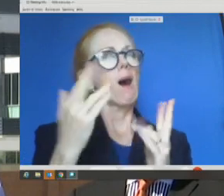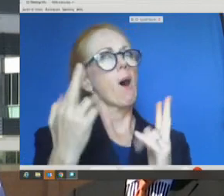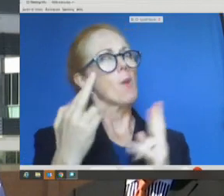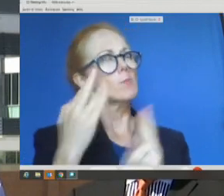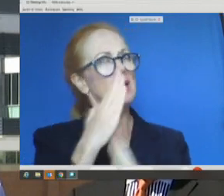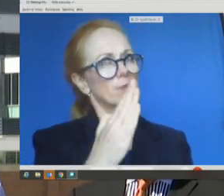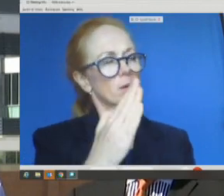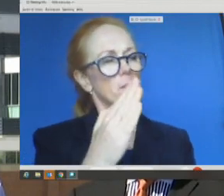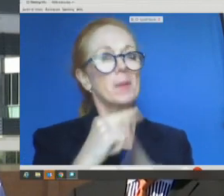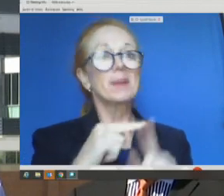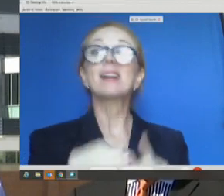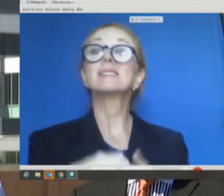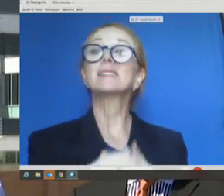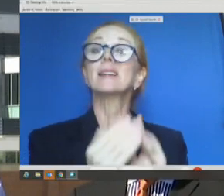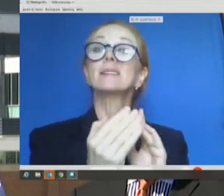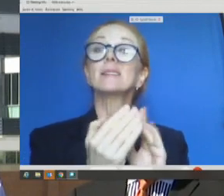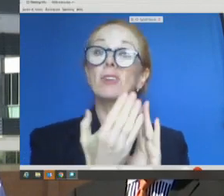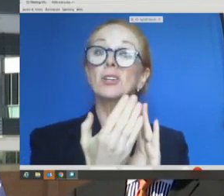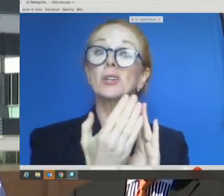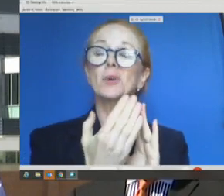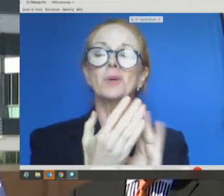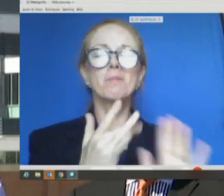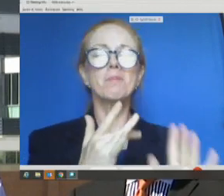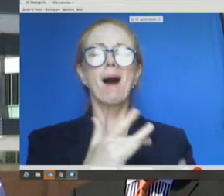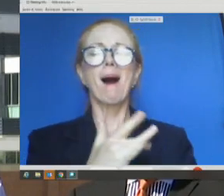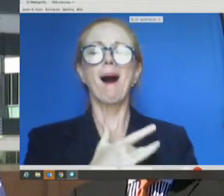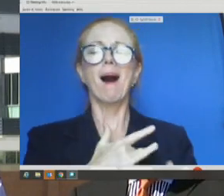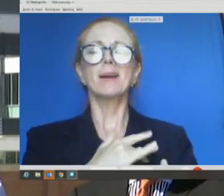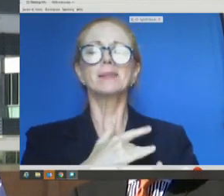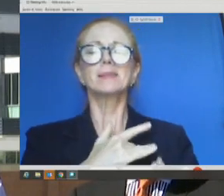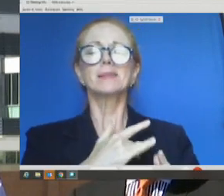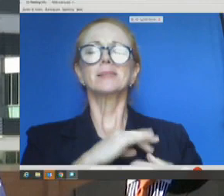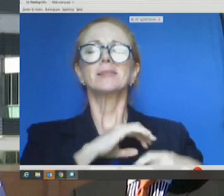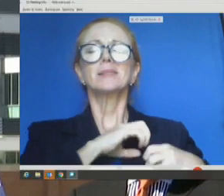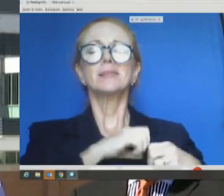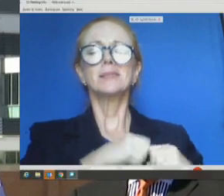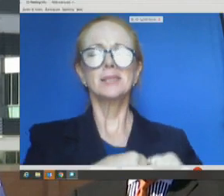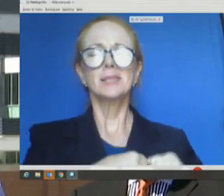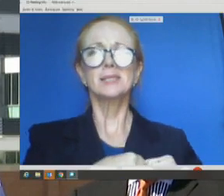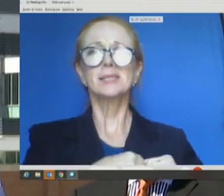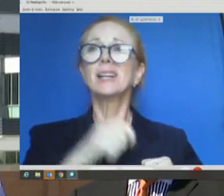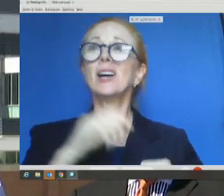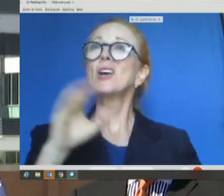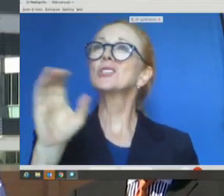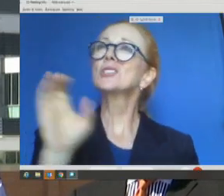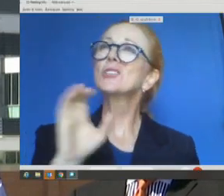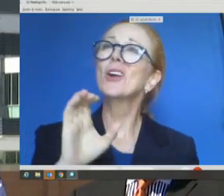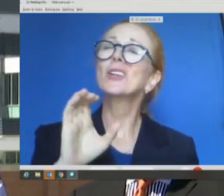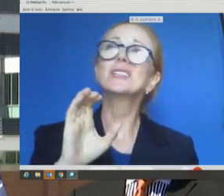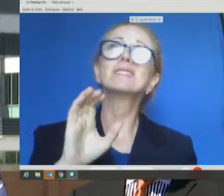know it's with a heavy heart as mayor of a city that's great and good at its core.